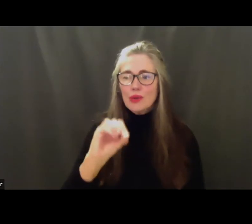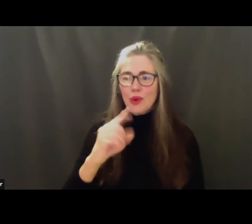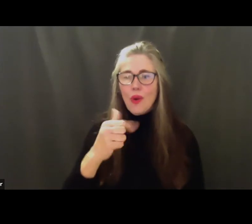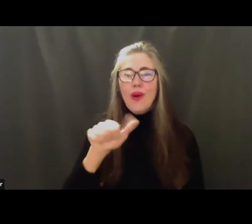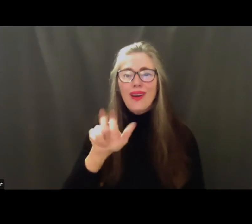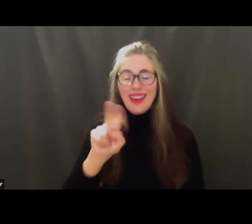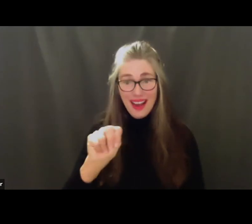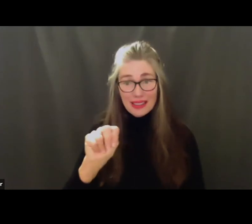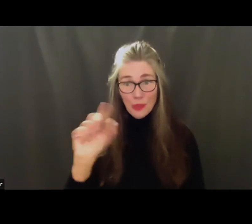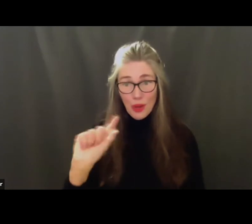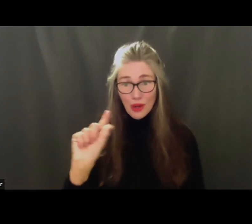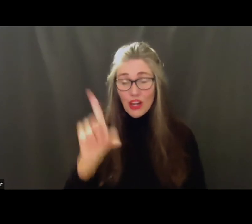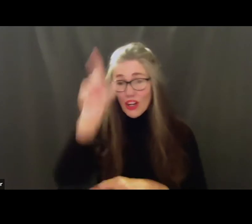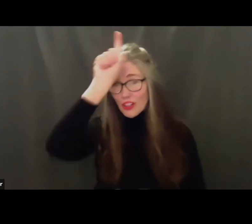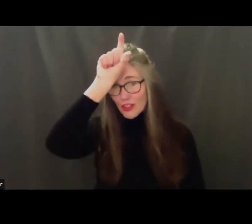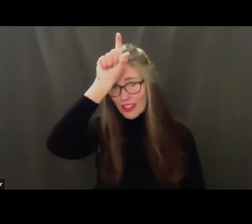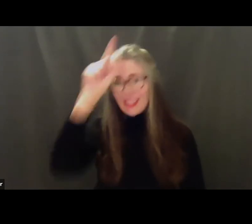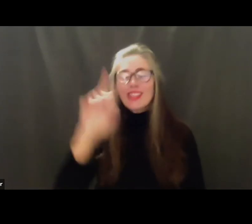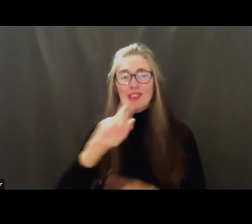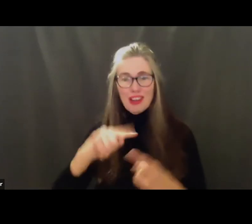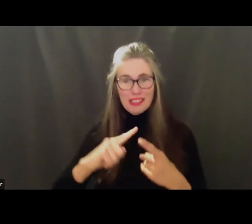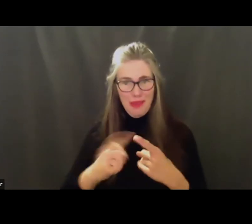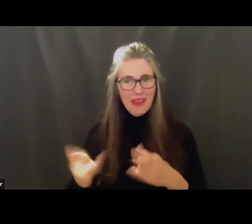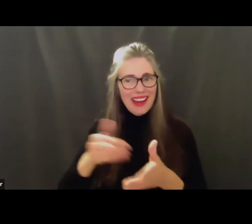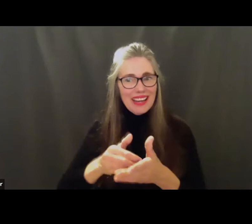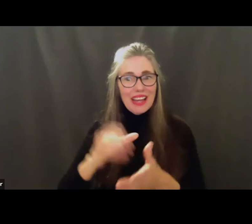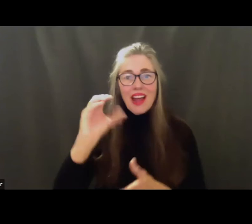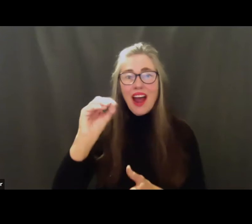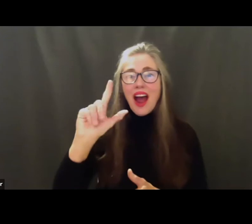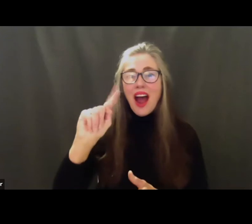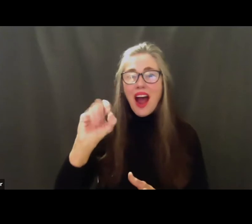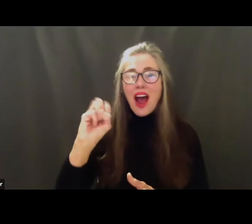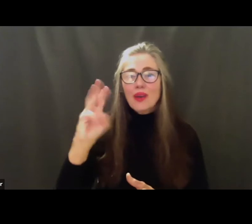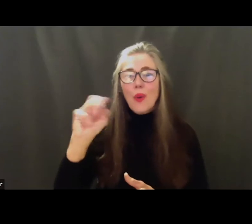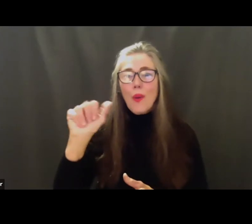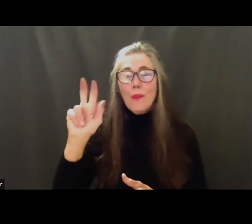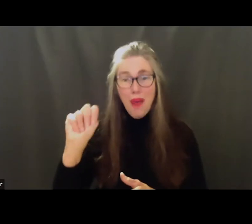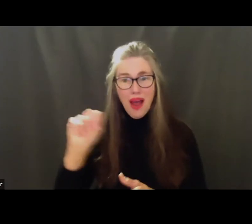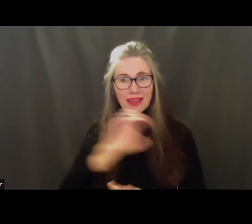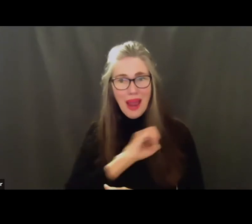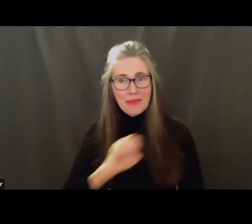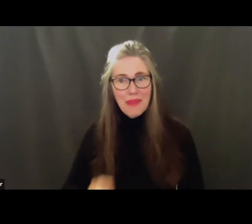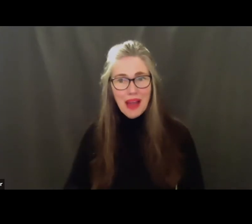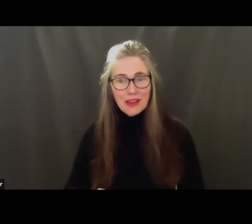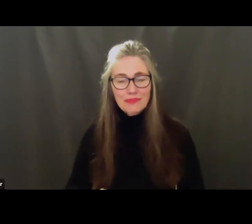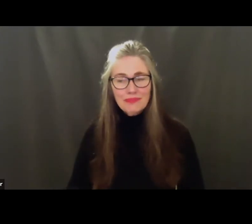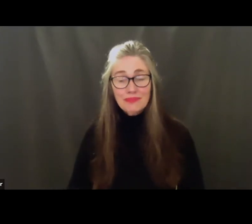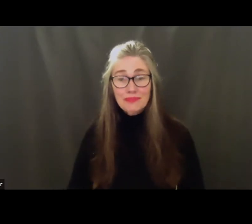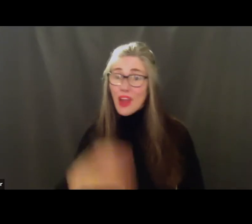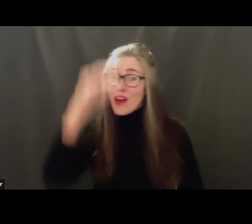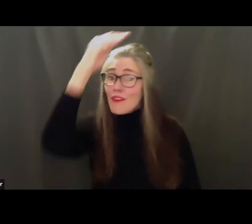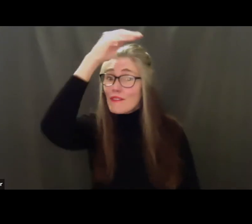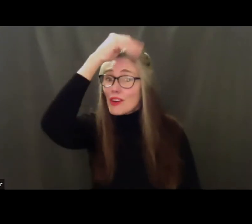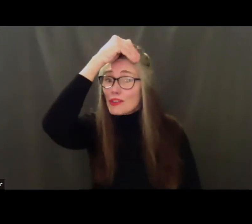the Ottoman Empire. For Trump, it's been a vaguer fantasy of returning to a time when